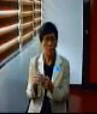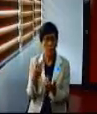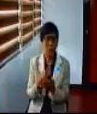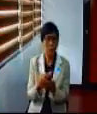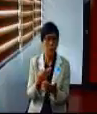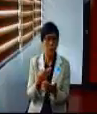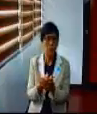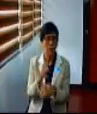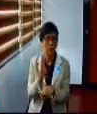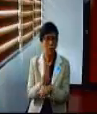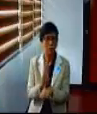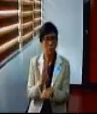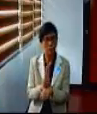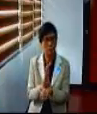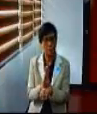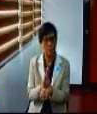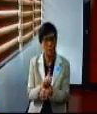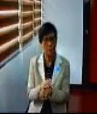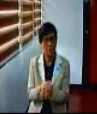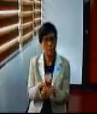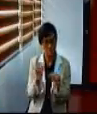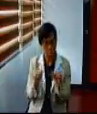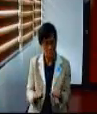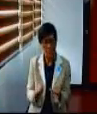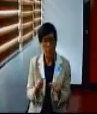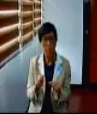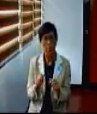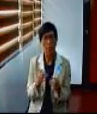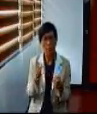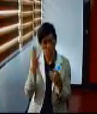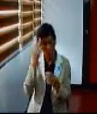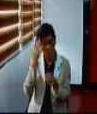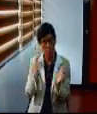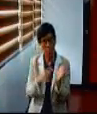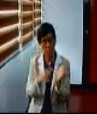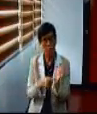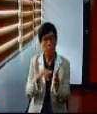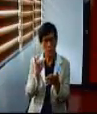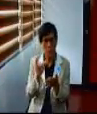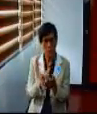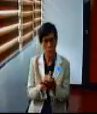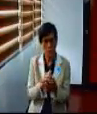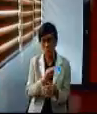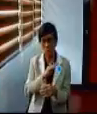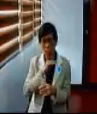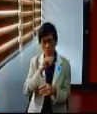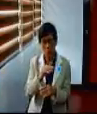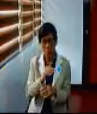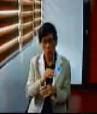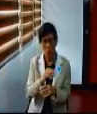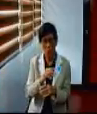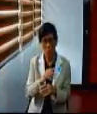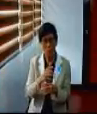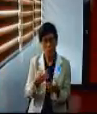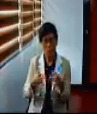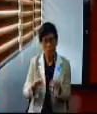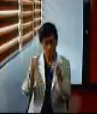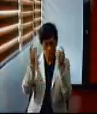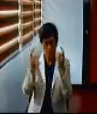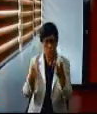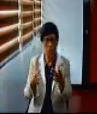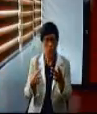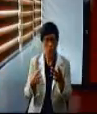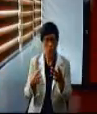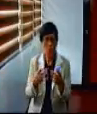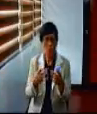trading context. To be able to know and show that they do not prevent, they do not cause harm. And to